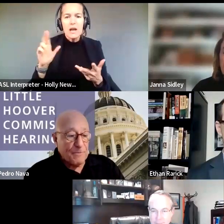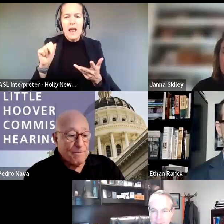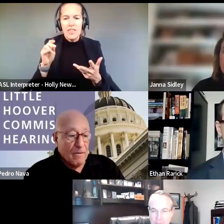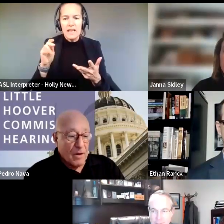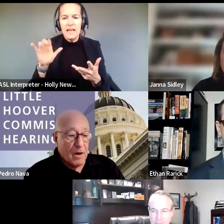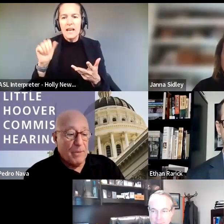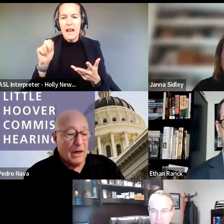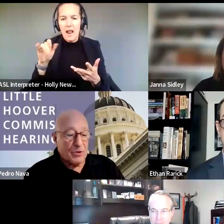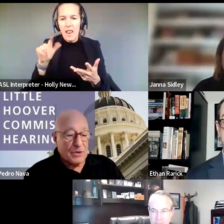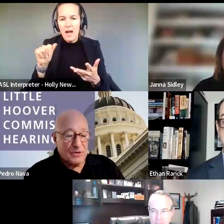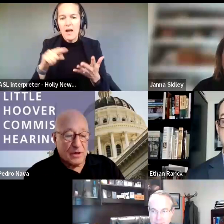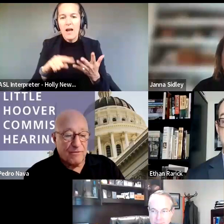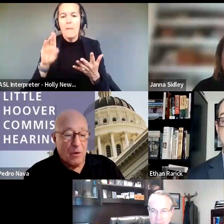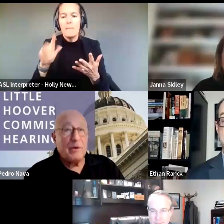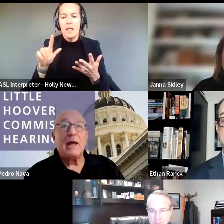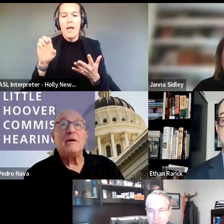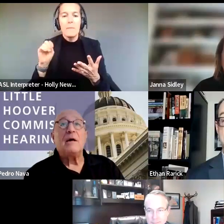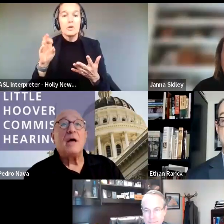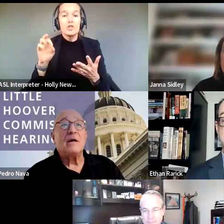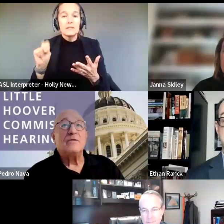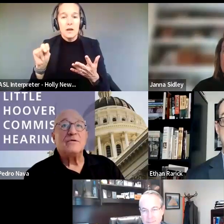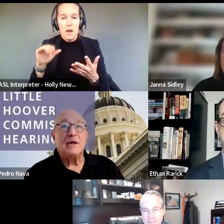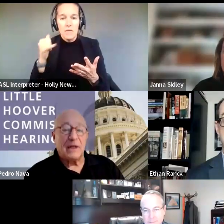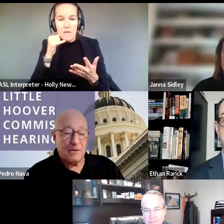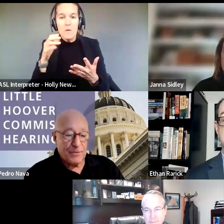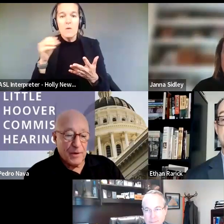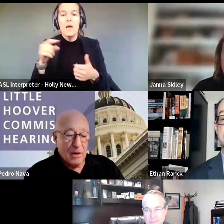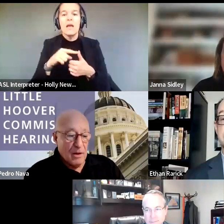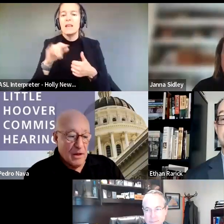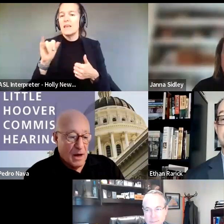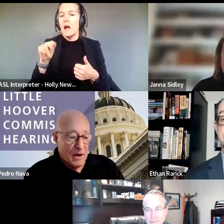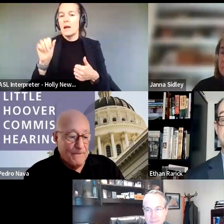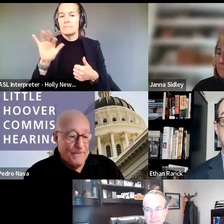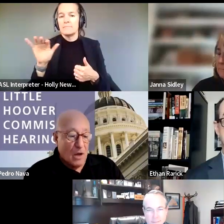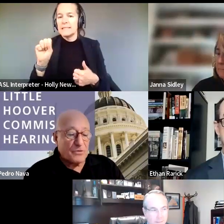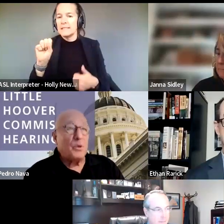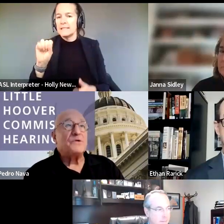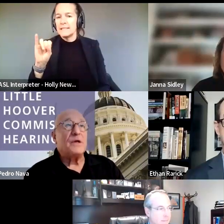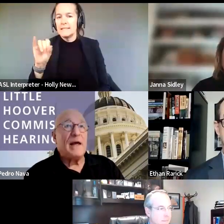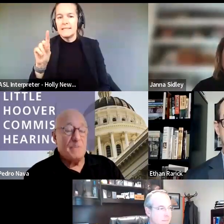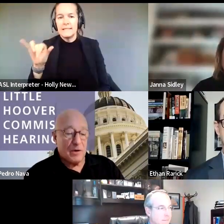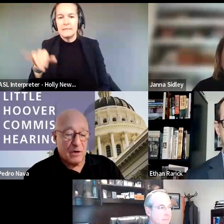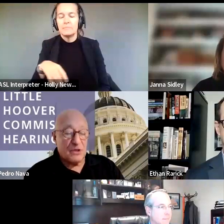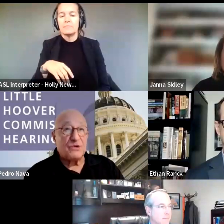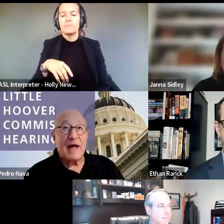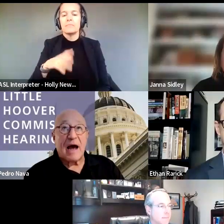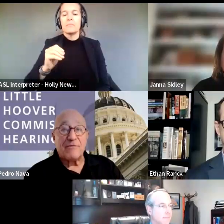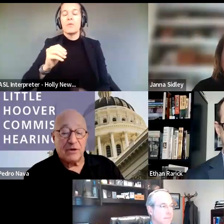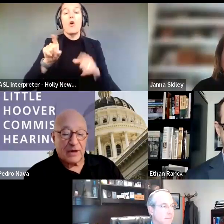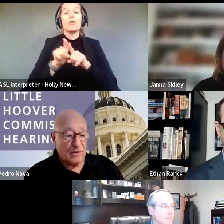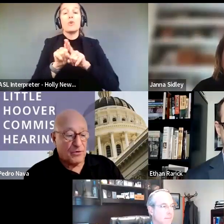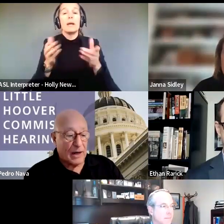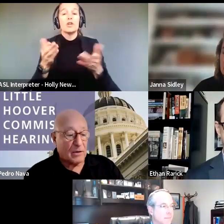Canella. Bill Emerson is on the phone, and Yana Sidley. Also with us today are the commission